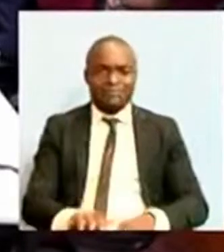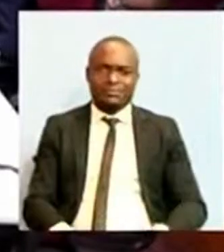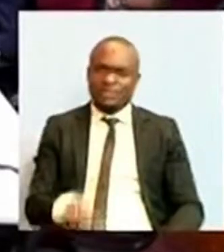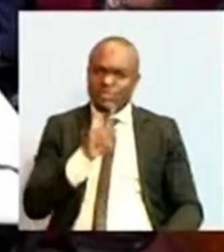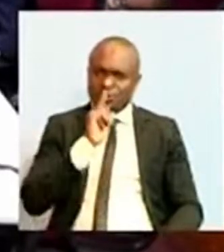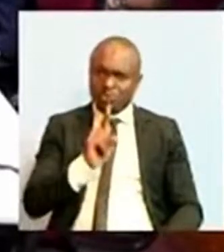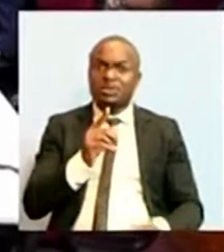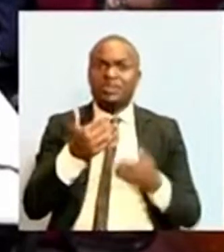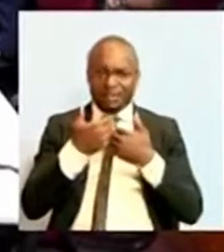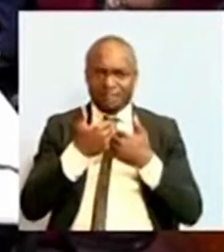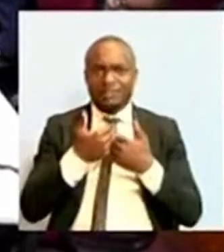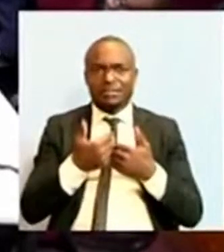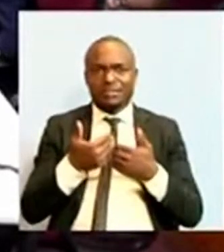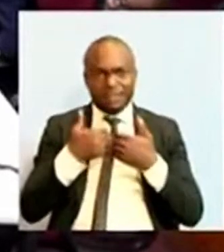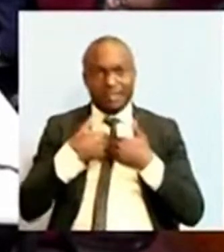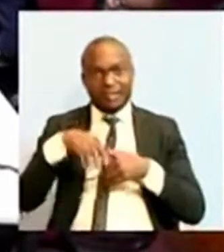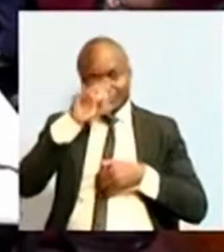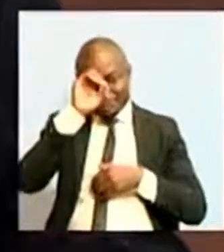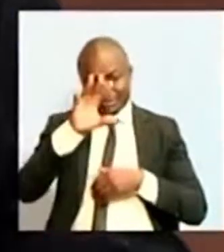So I